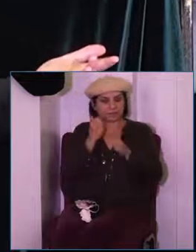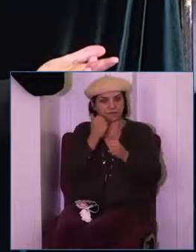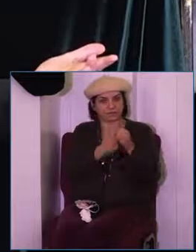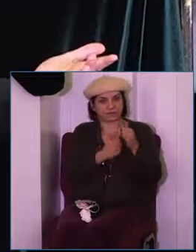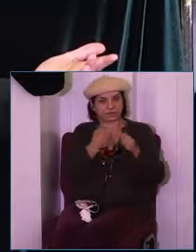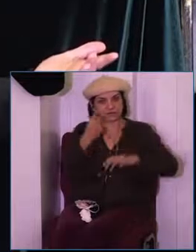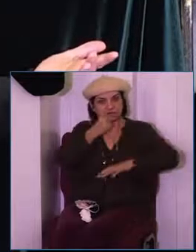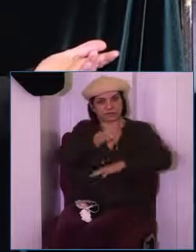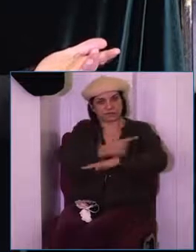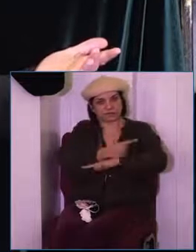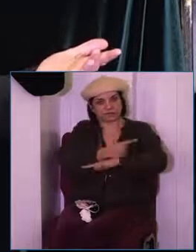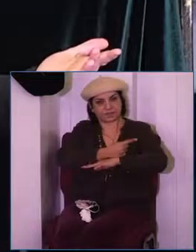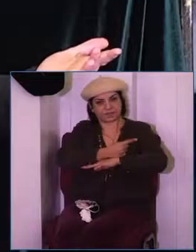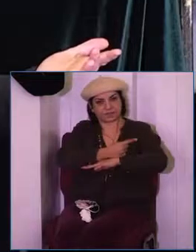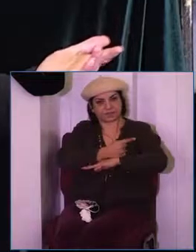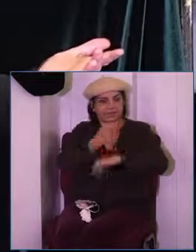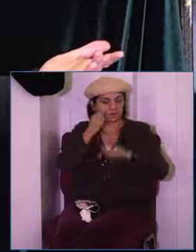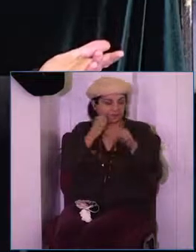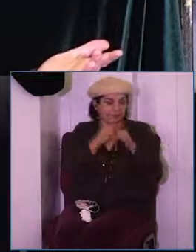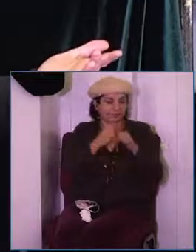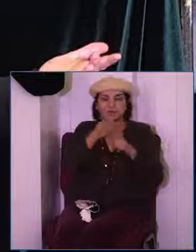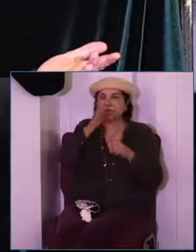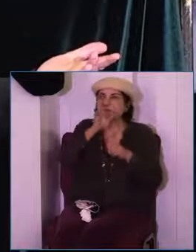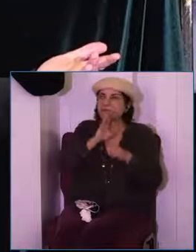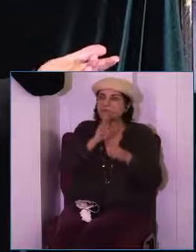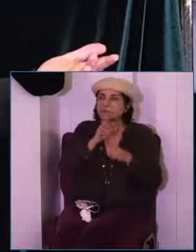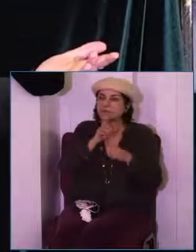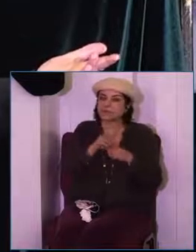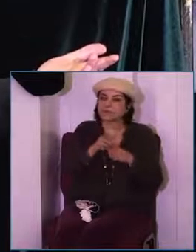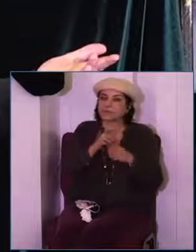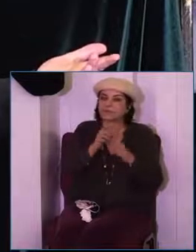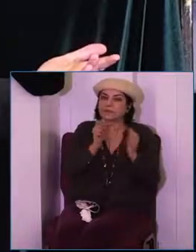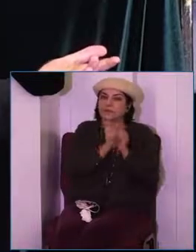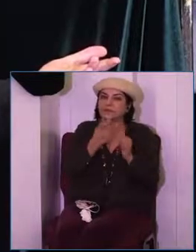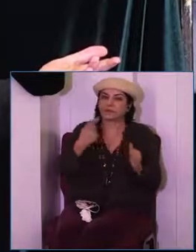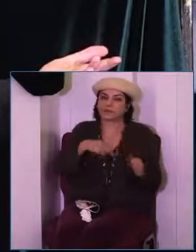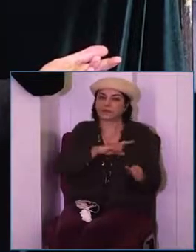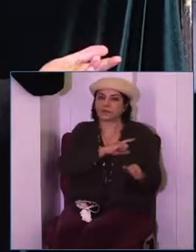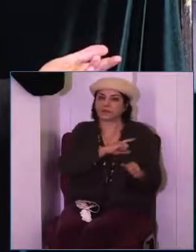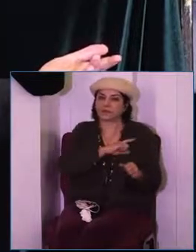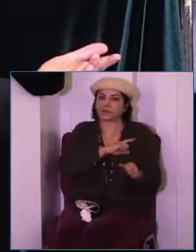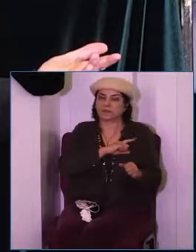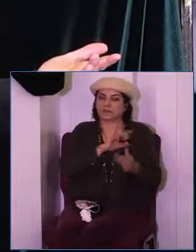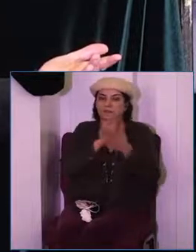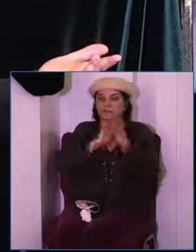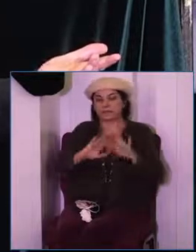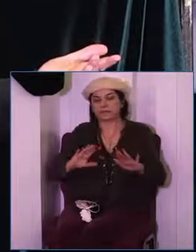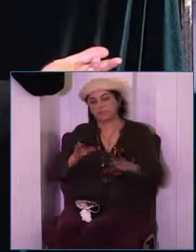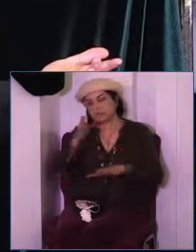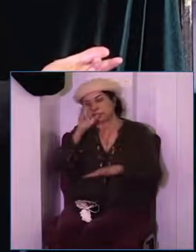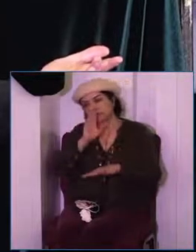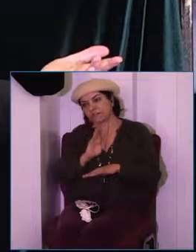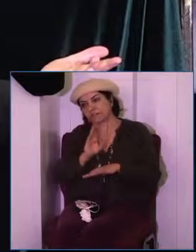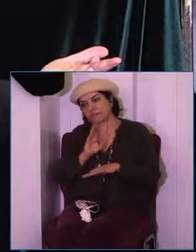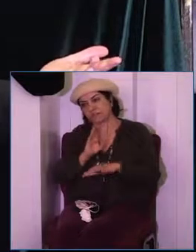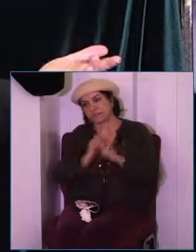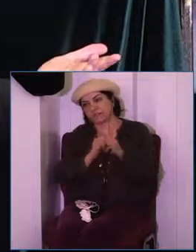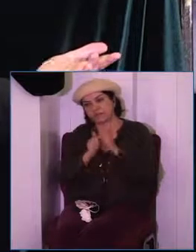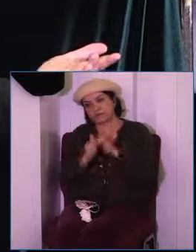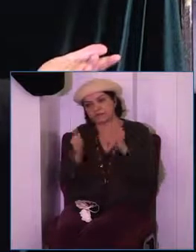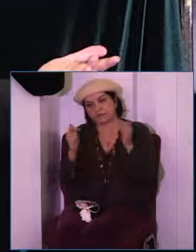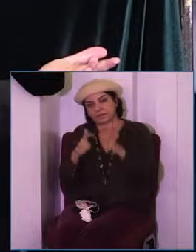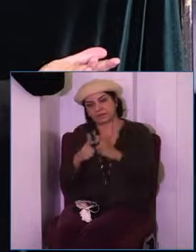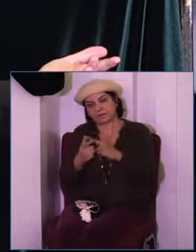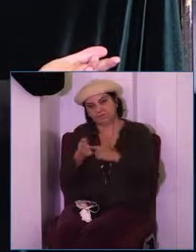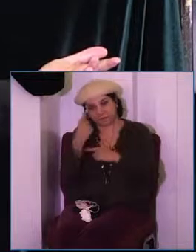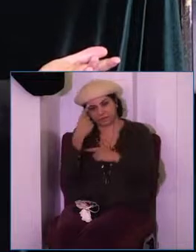us, and that the peace of God that passes all understanding is guarding our hearts